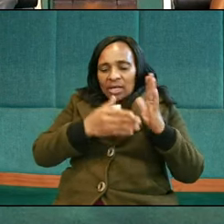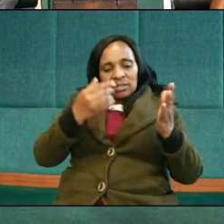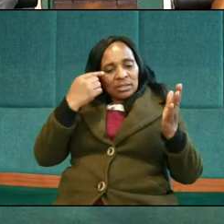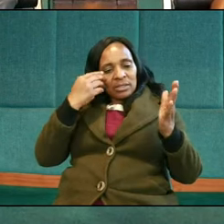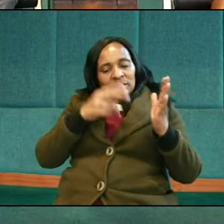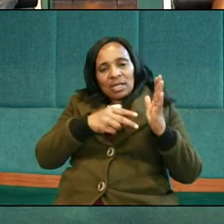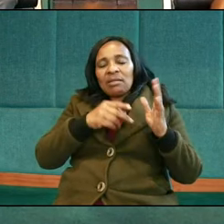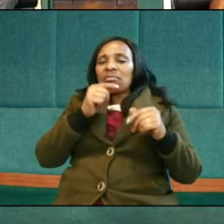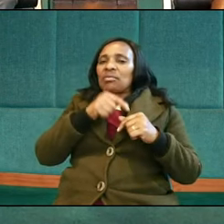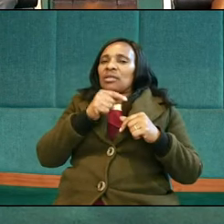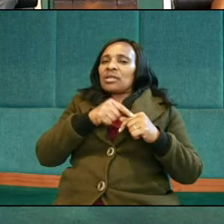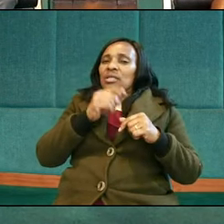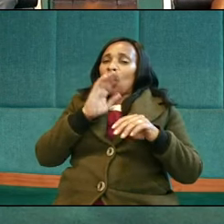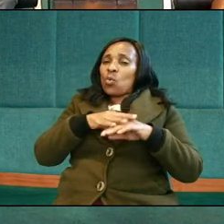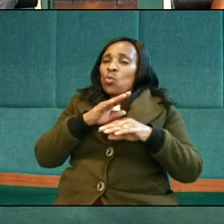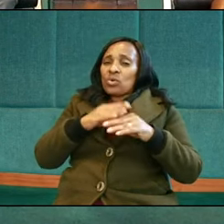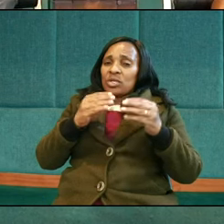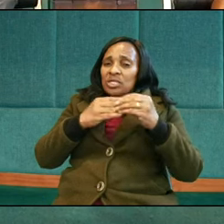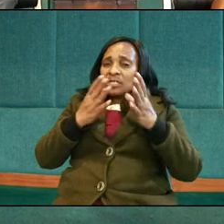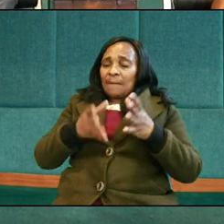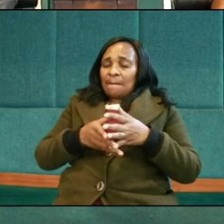is actually a good leader?